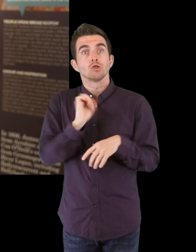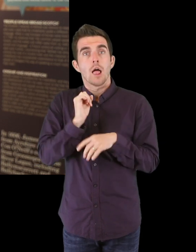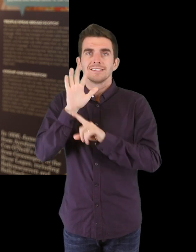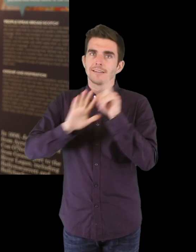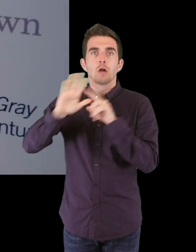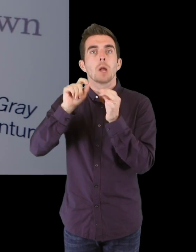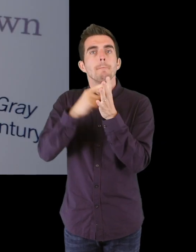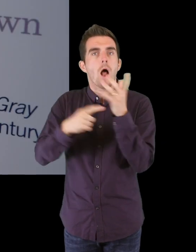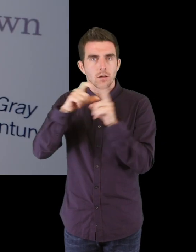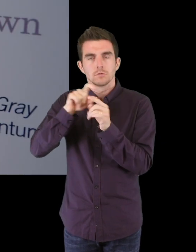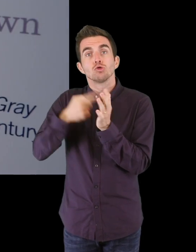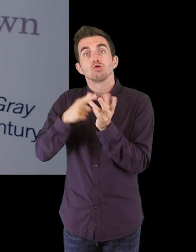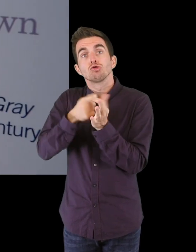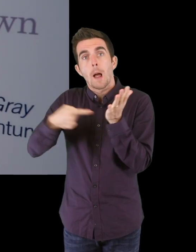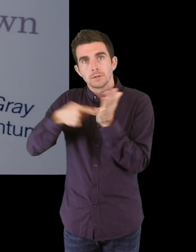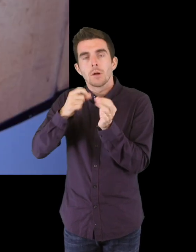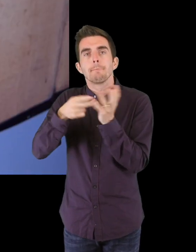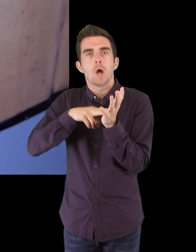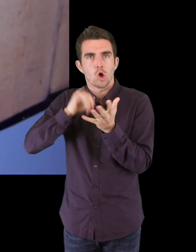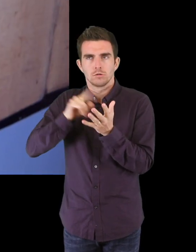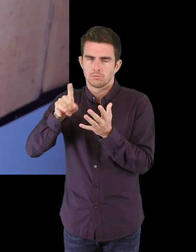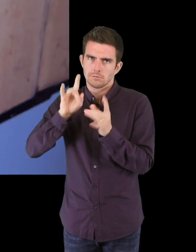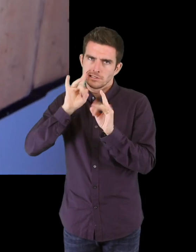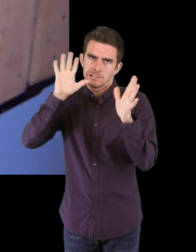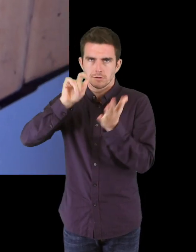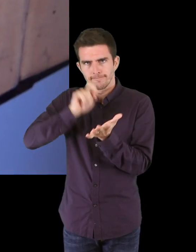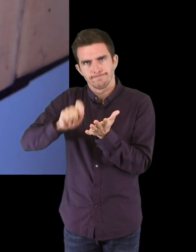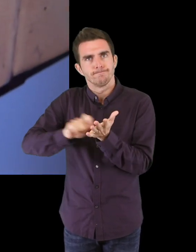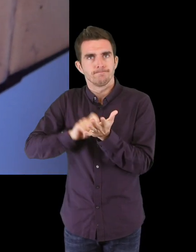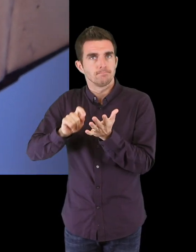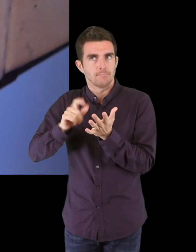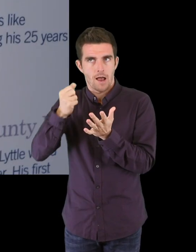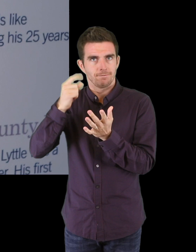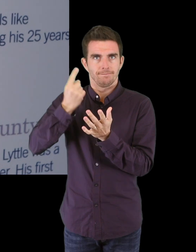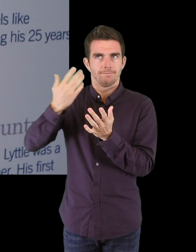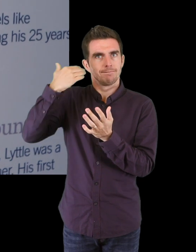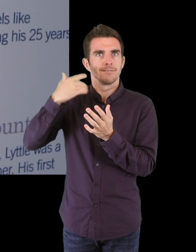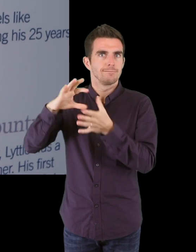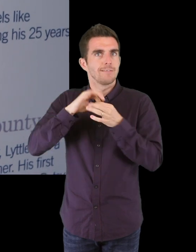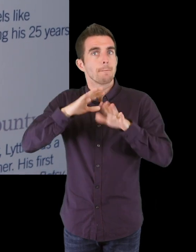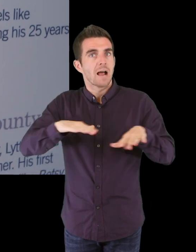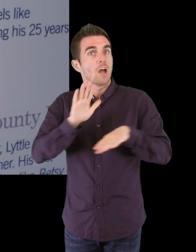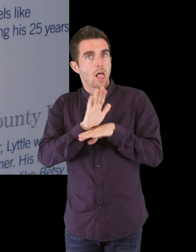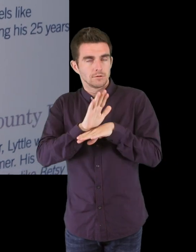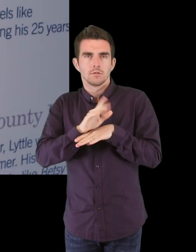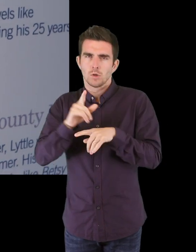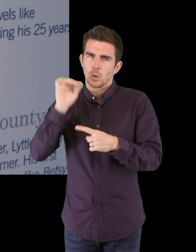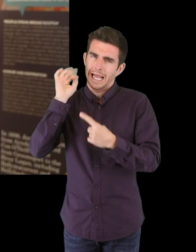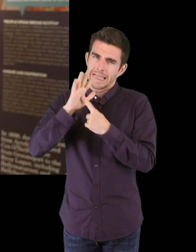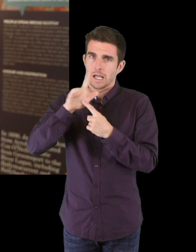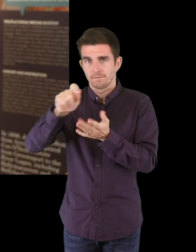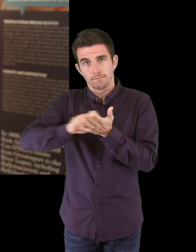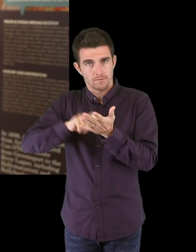information relating to Scotland's national bard Robert Burns and his connections to both Belfast and Ulster. Again, this is a key element